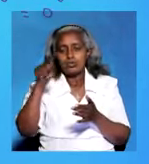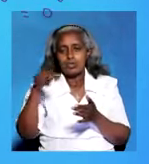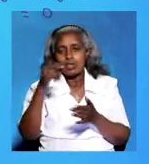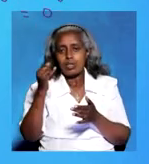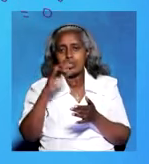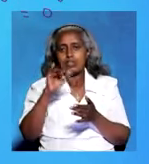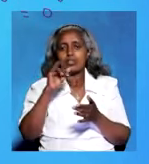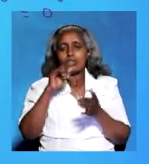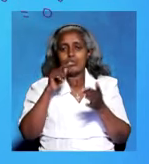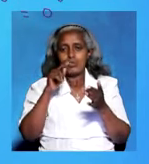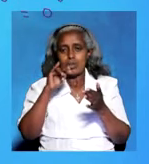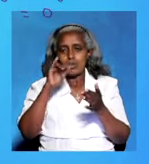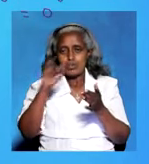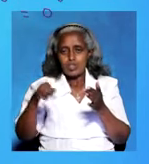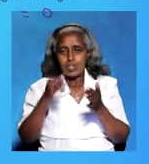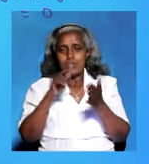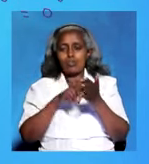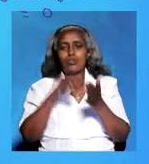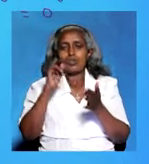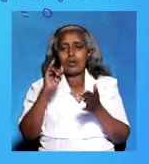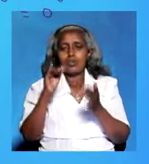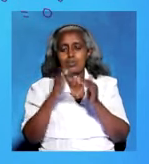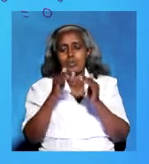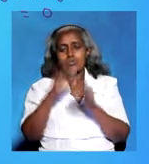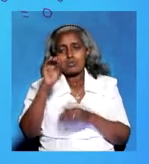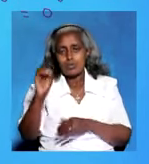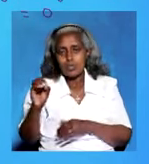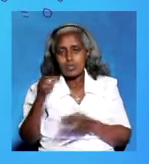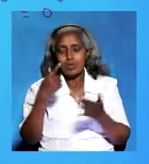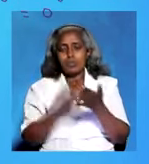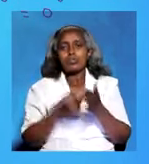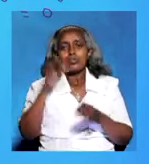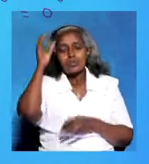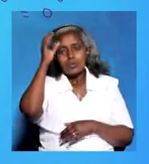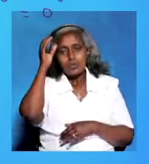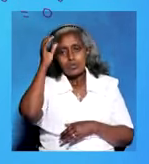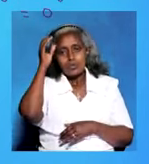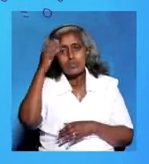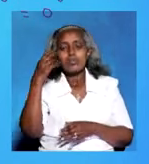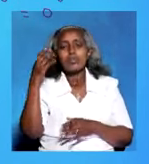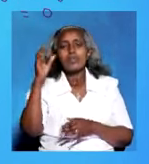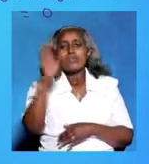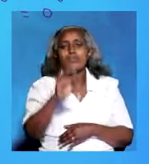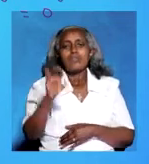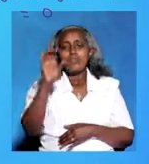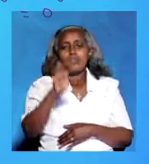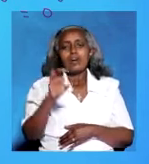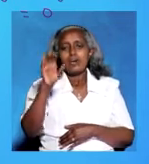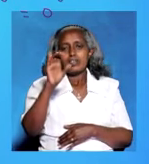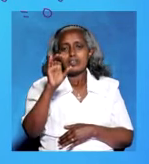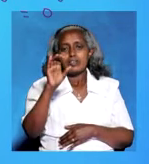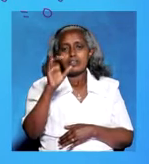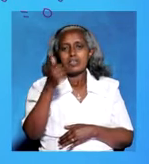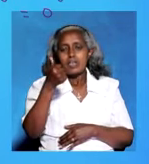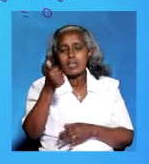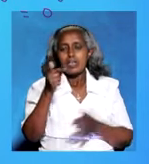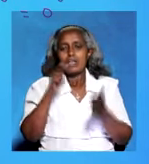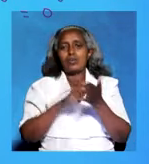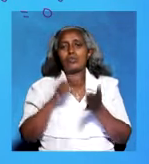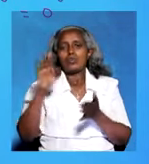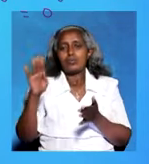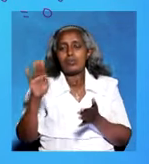dot I is equal to 0. So, using this concept, let's find A dot